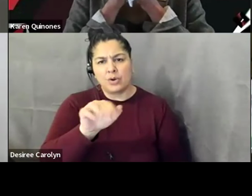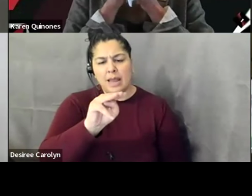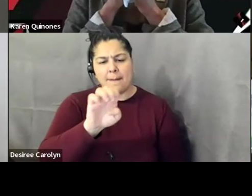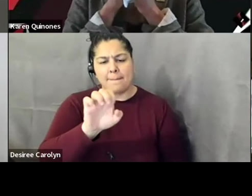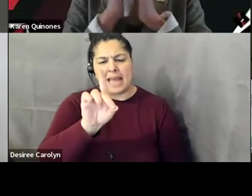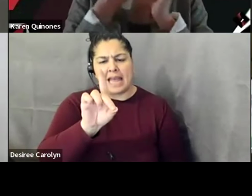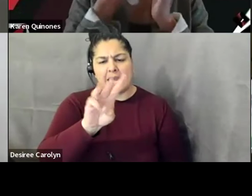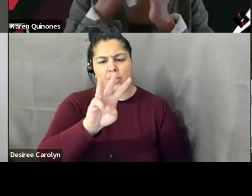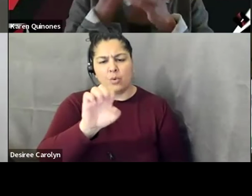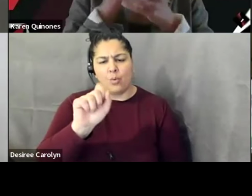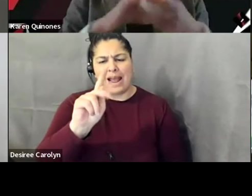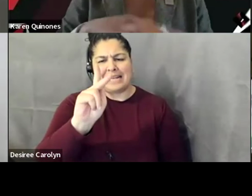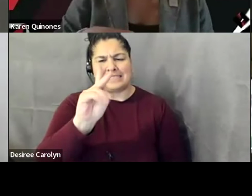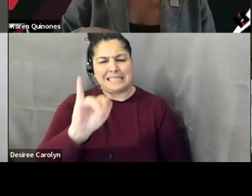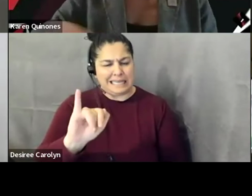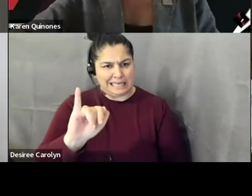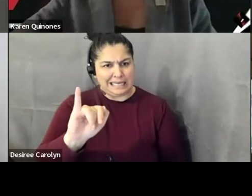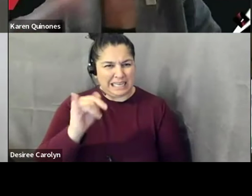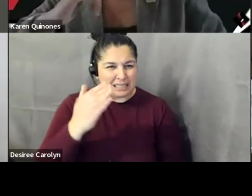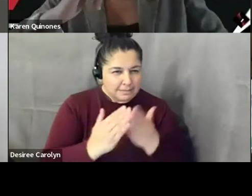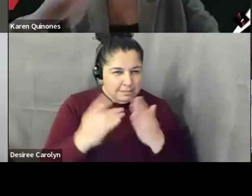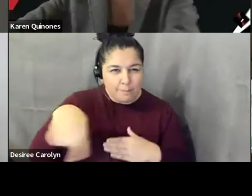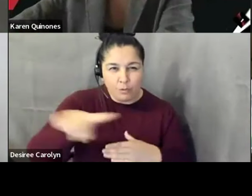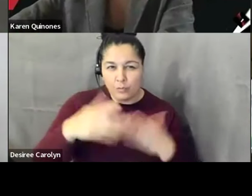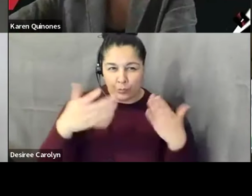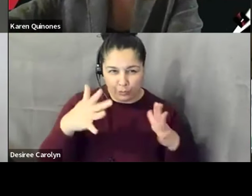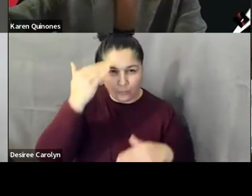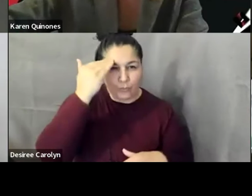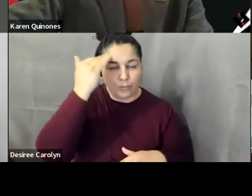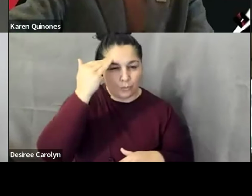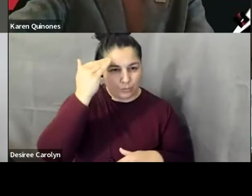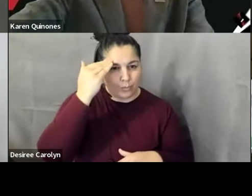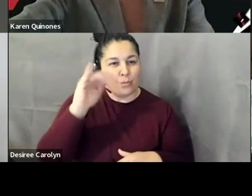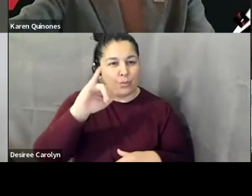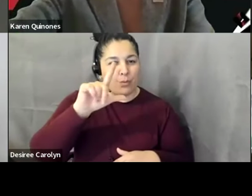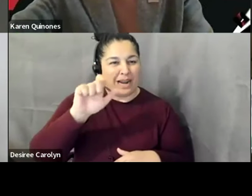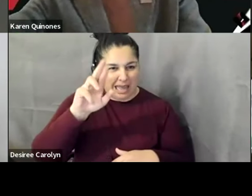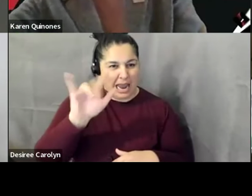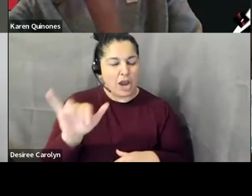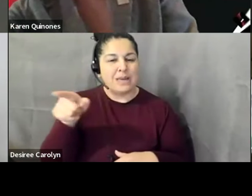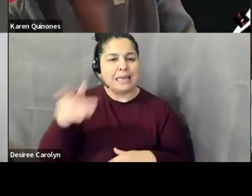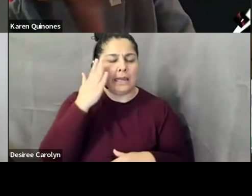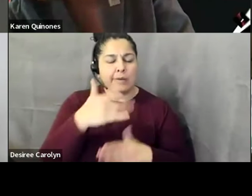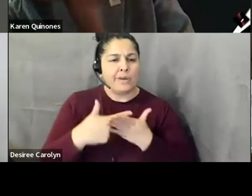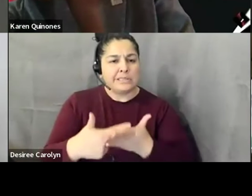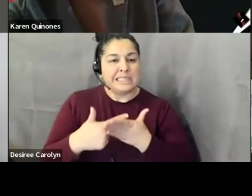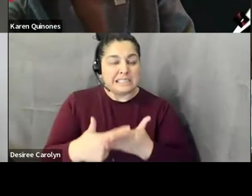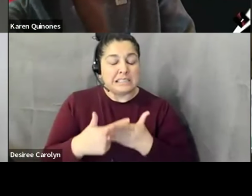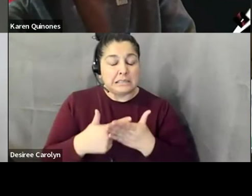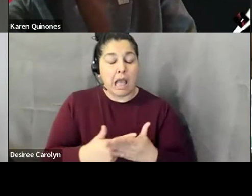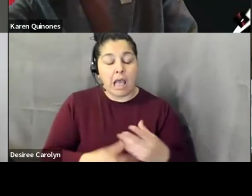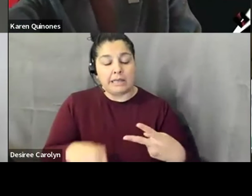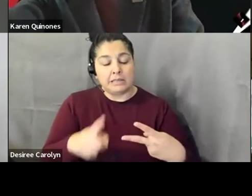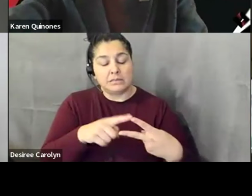Dr. Larry Medwedsky. Some of you may know Larry. I think you might. And he's going to be talking about advances in both hearing aids